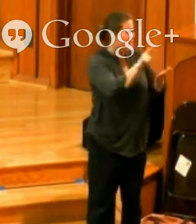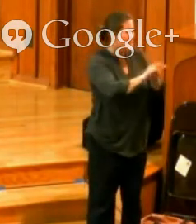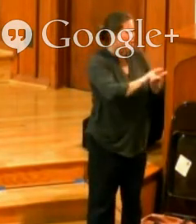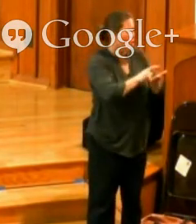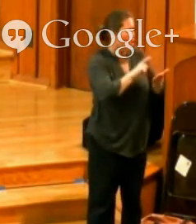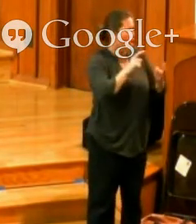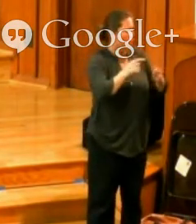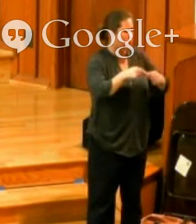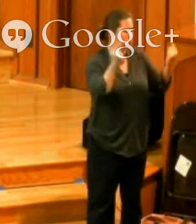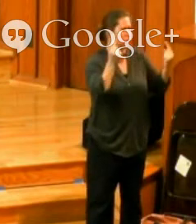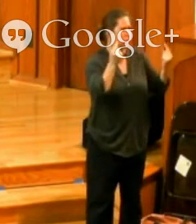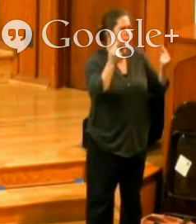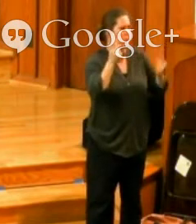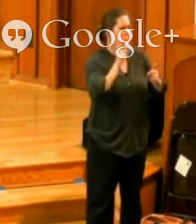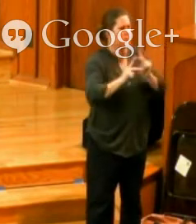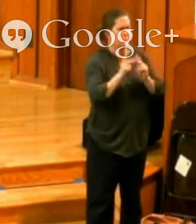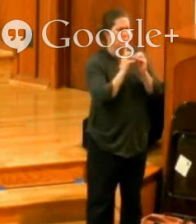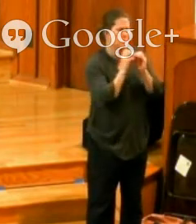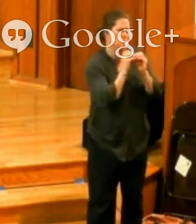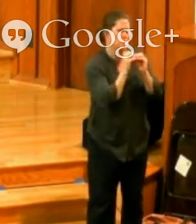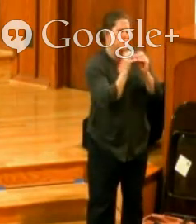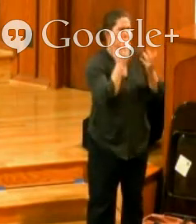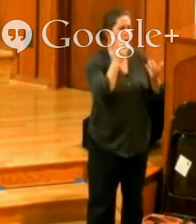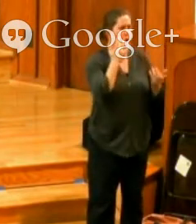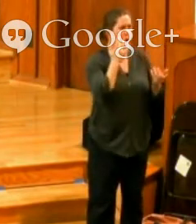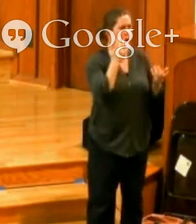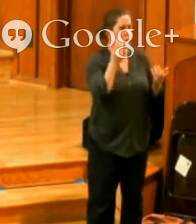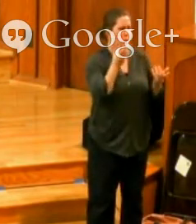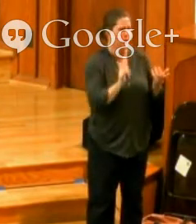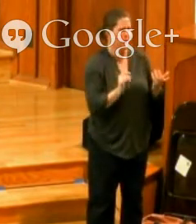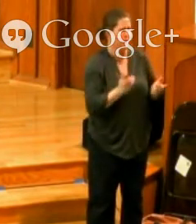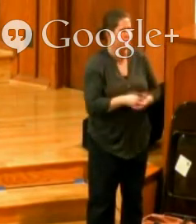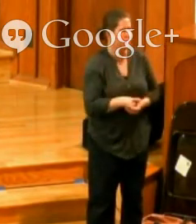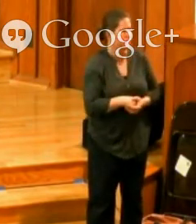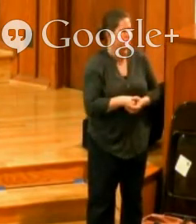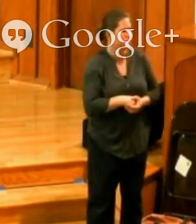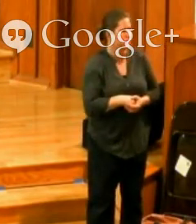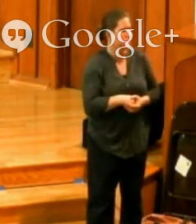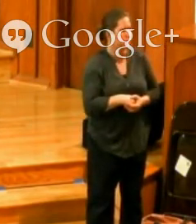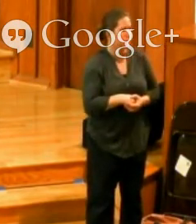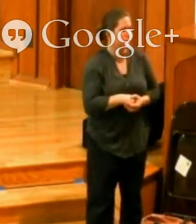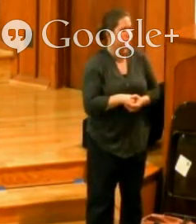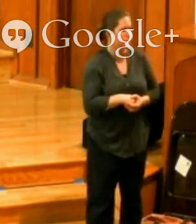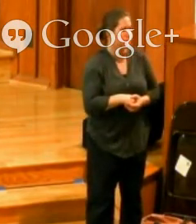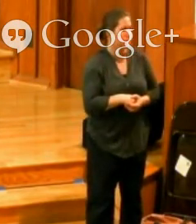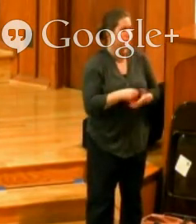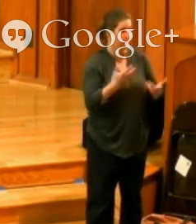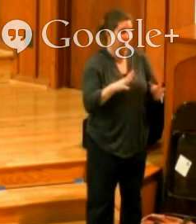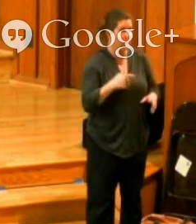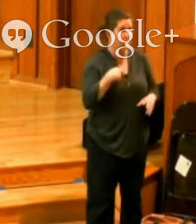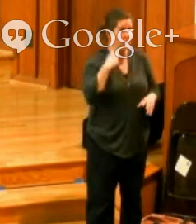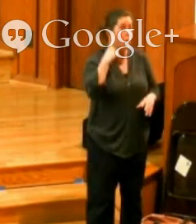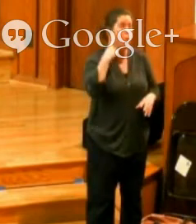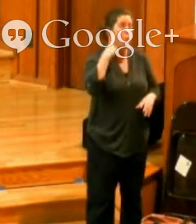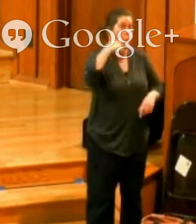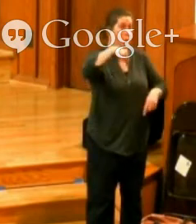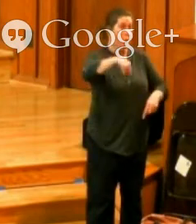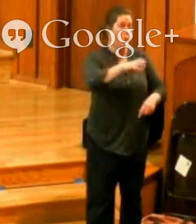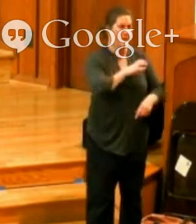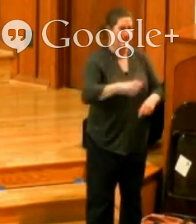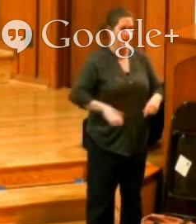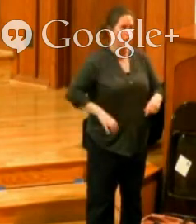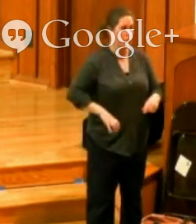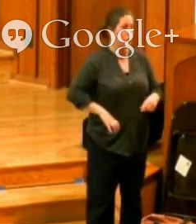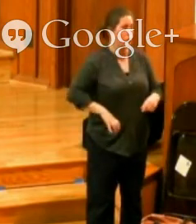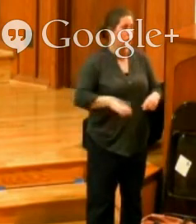wonder. Have you ever heard of this controversy over God's law before? Yeah, it's big in Christianity. Oh, you don't have to keep the